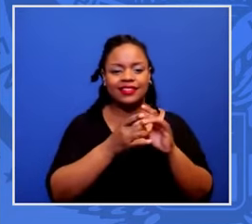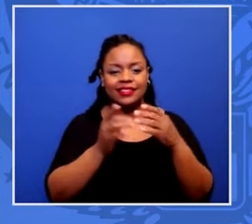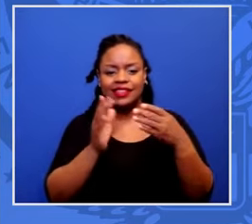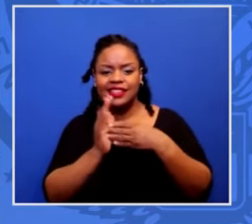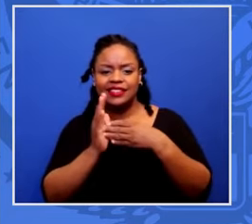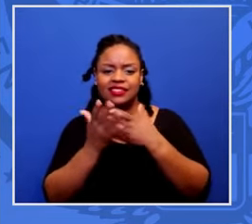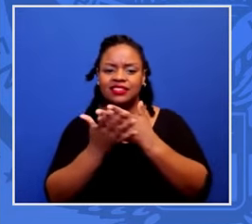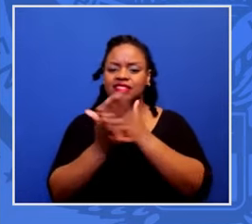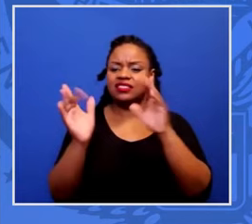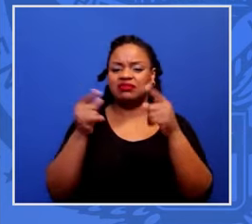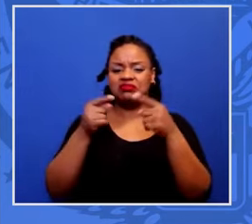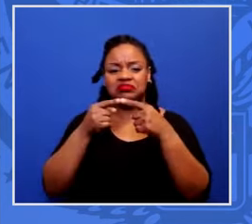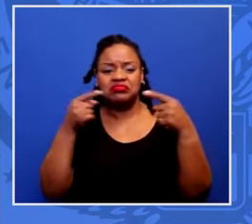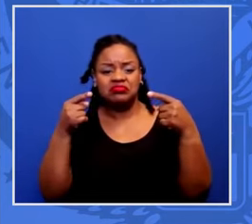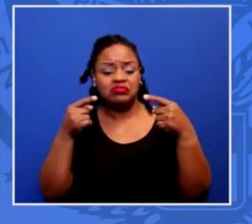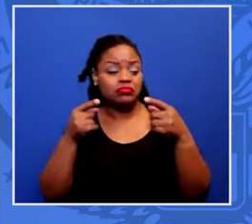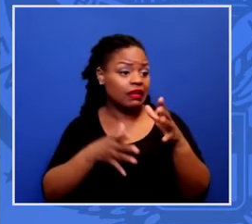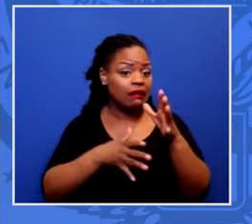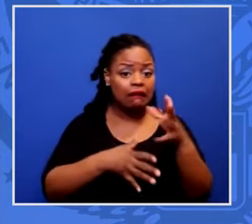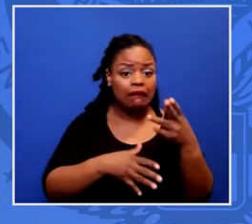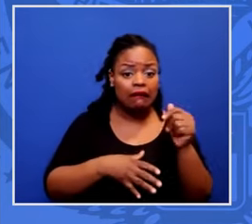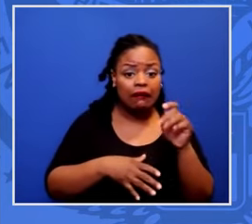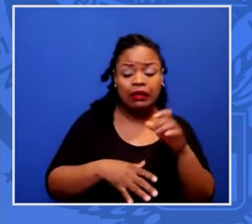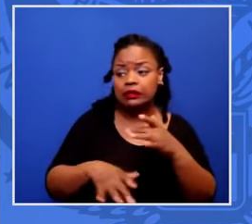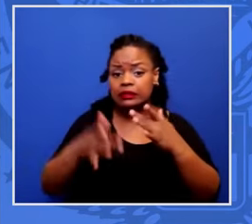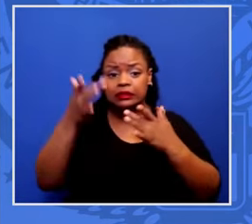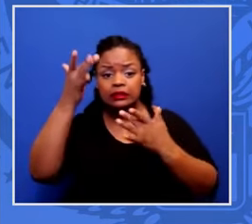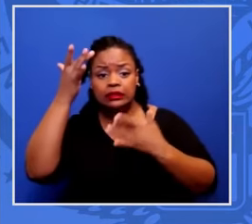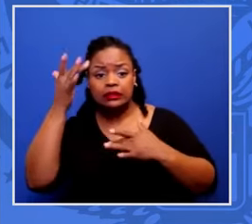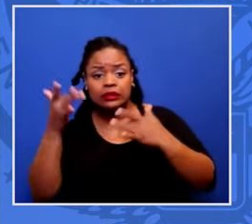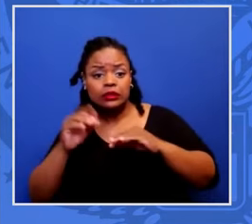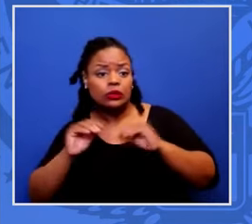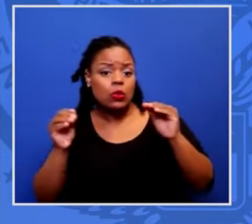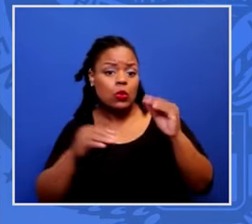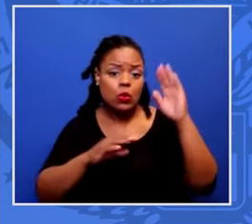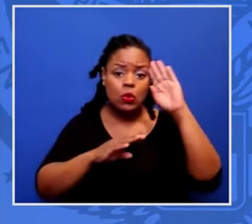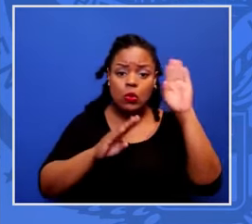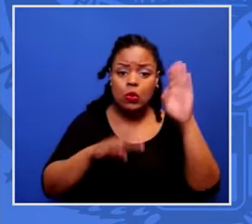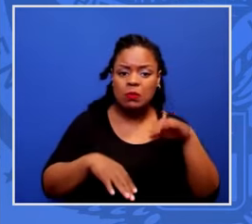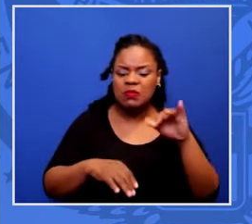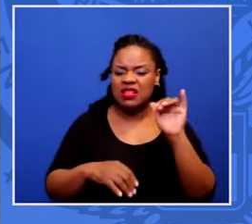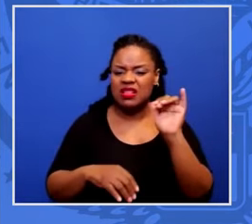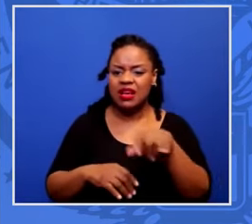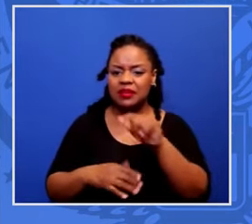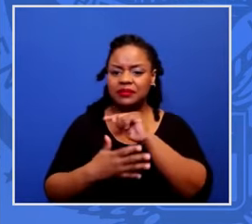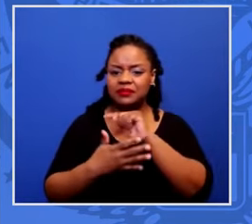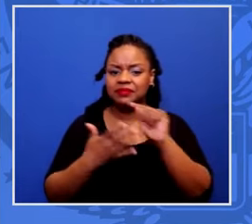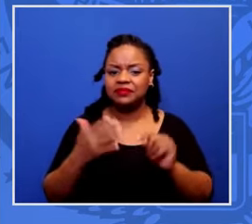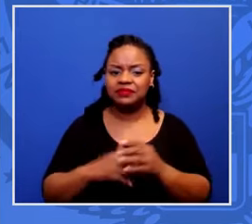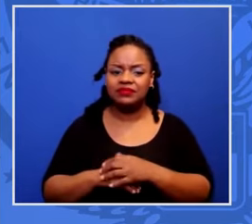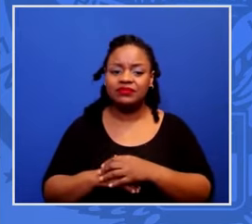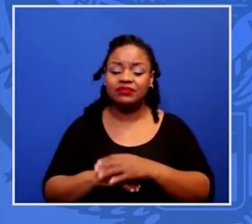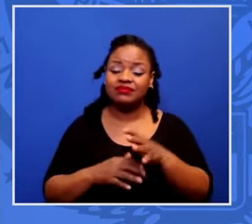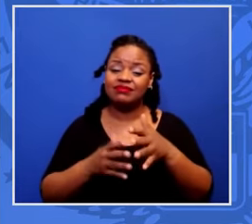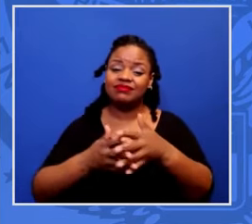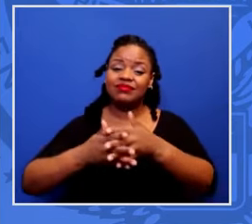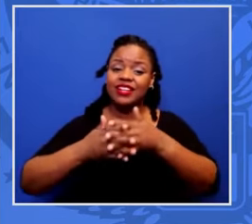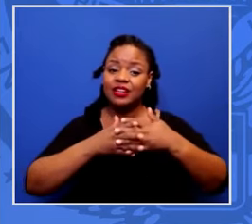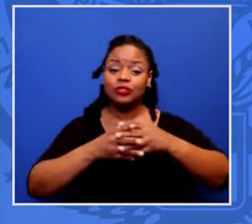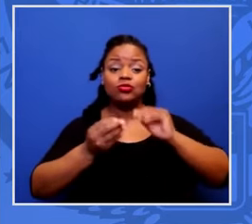America's story depends not on any one of us, not on some of us, but on all of us, on we the